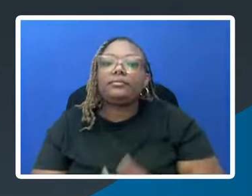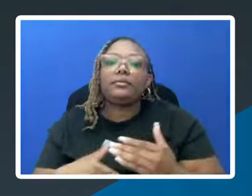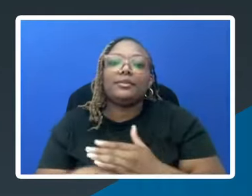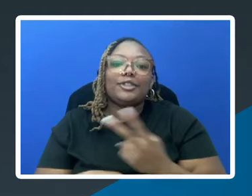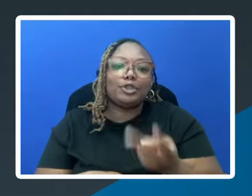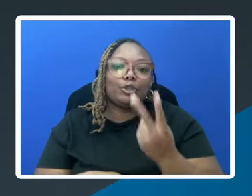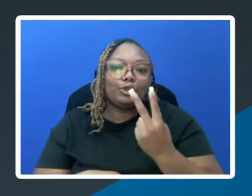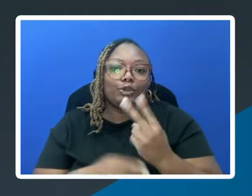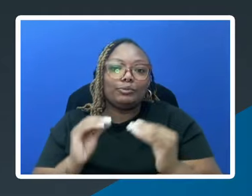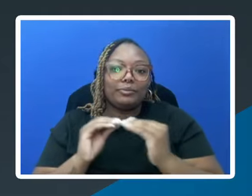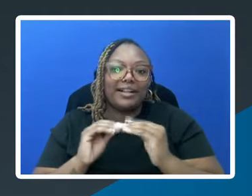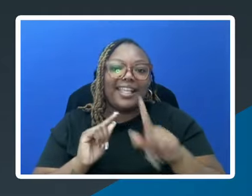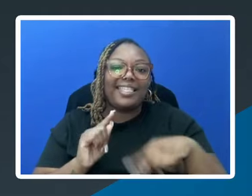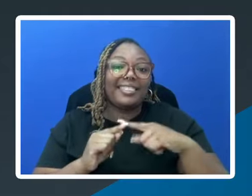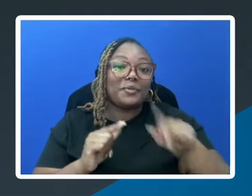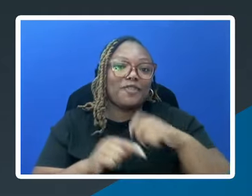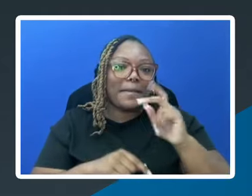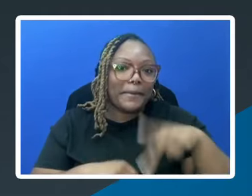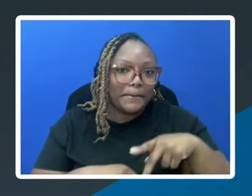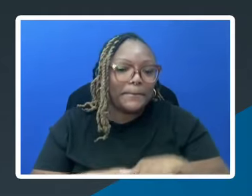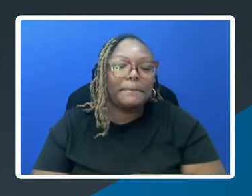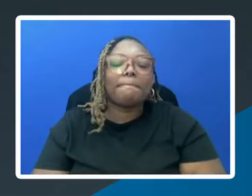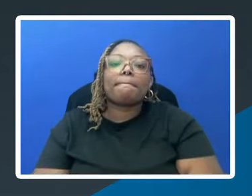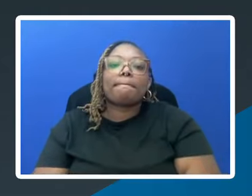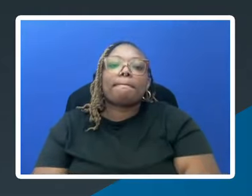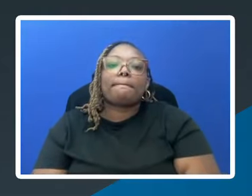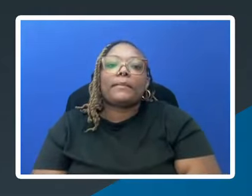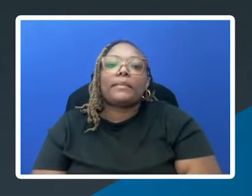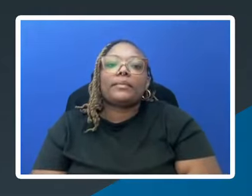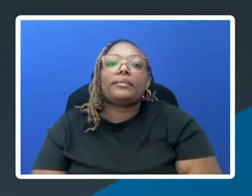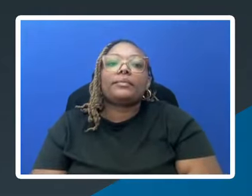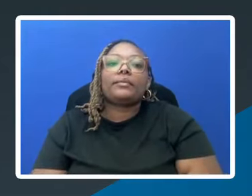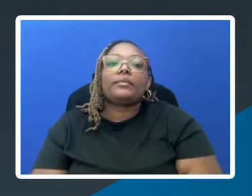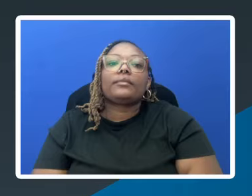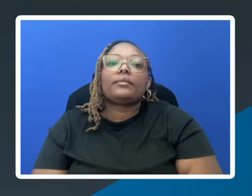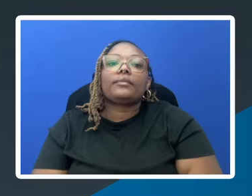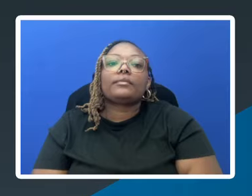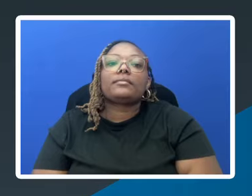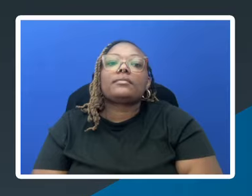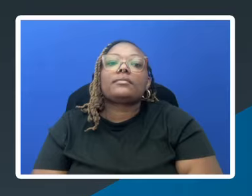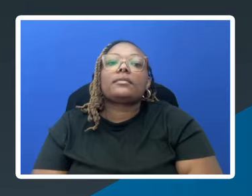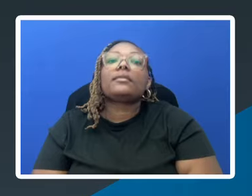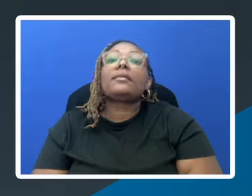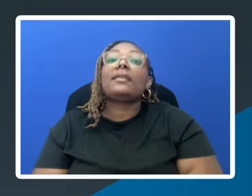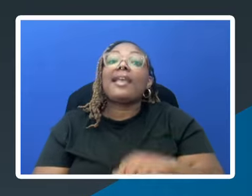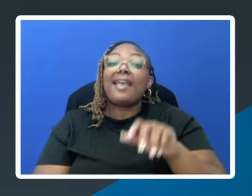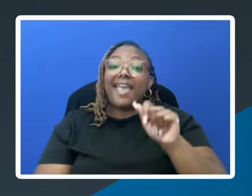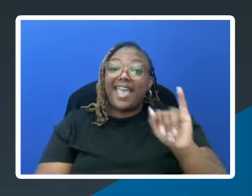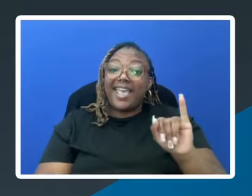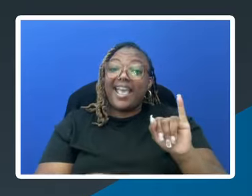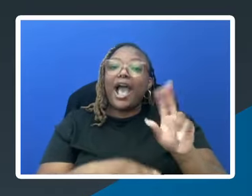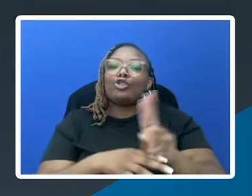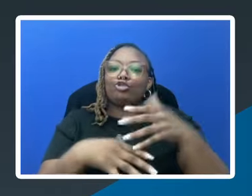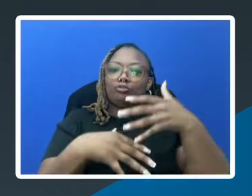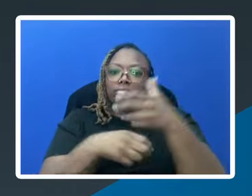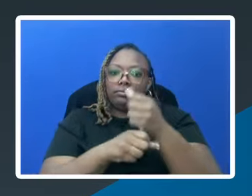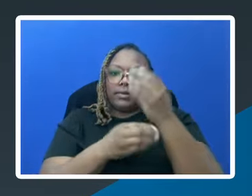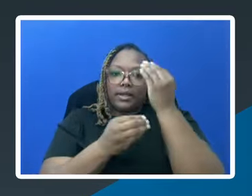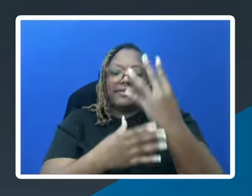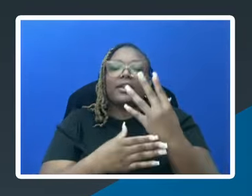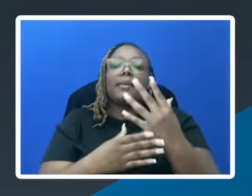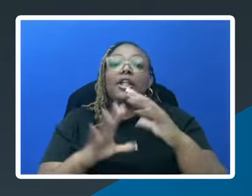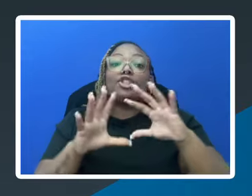little bit here. We need to know the skill of using AI to summarize information. In this world that we live in where we're overwhelmed with information,